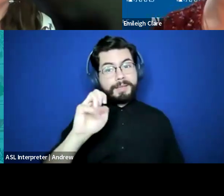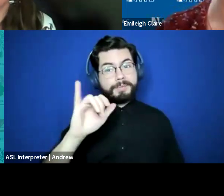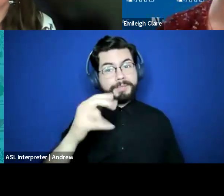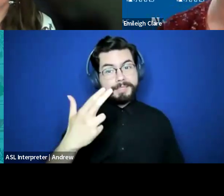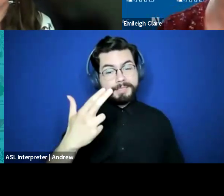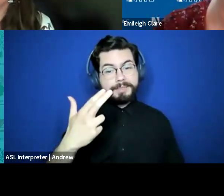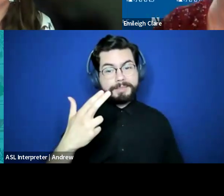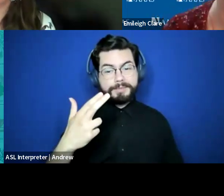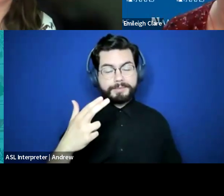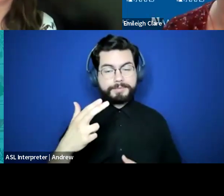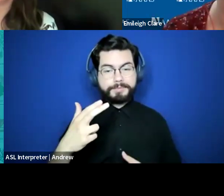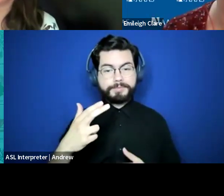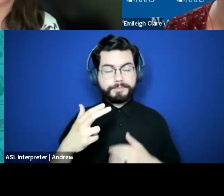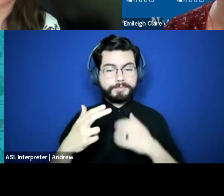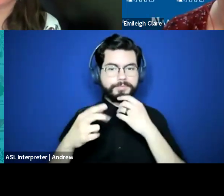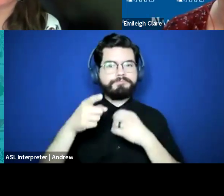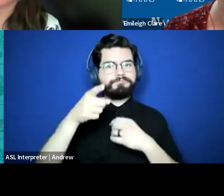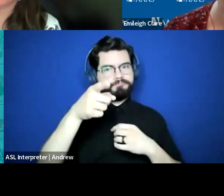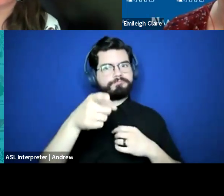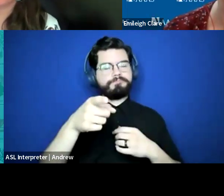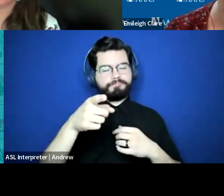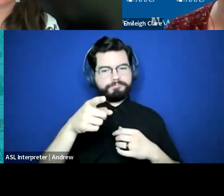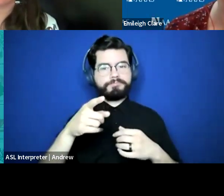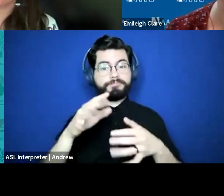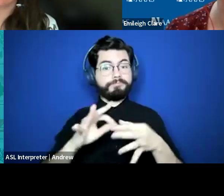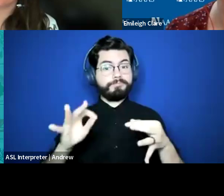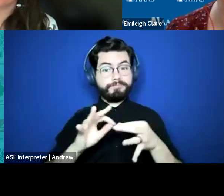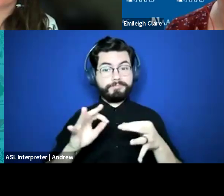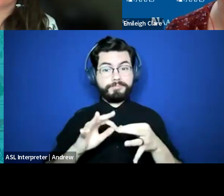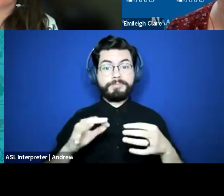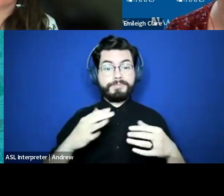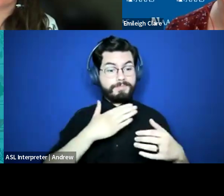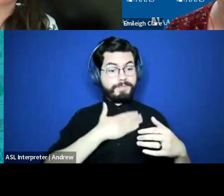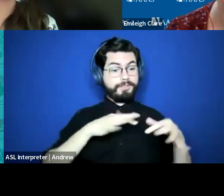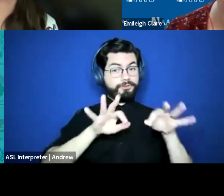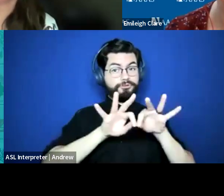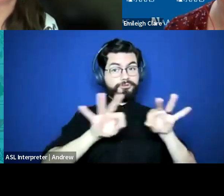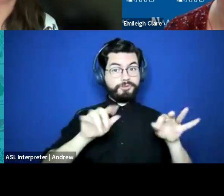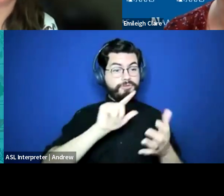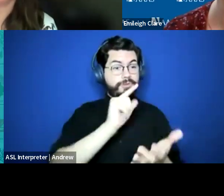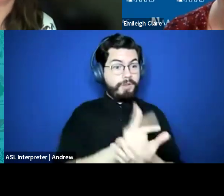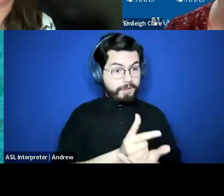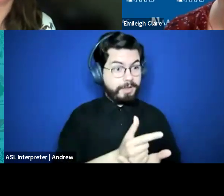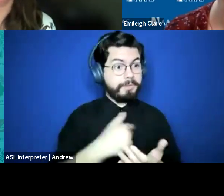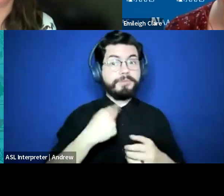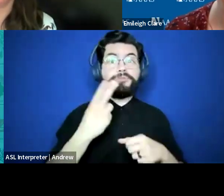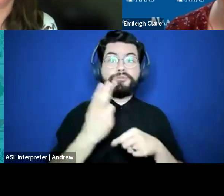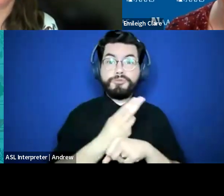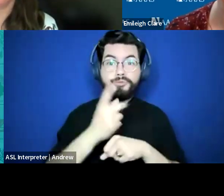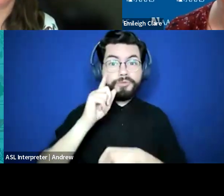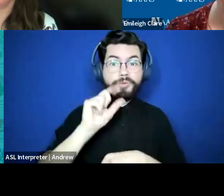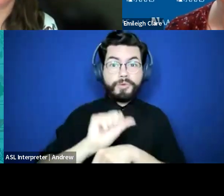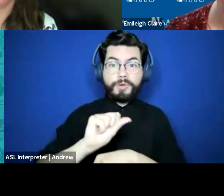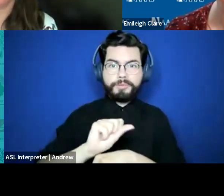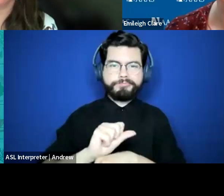think kind of like you mentioned, I didn't end up using the degree that I thought I would. As is mentioned, I think in my